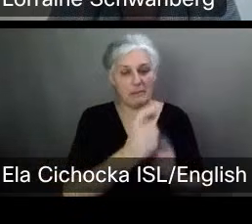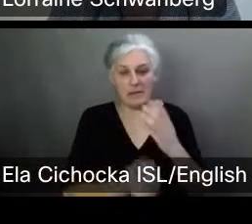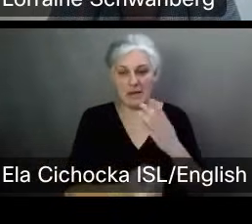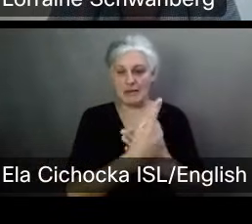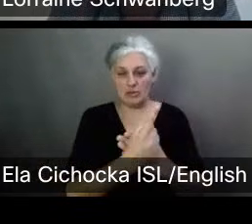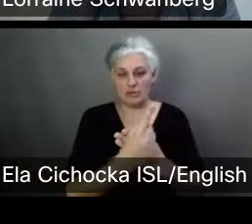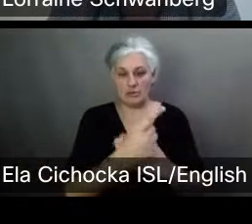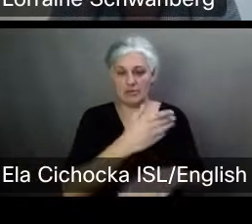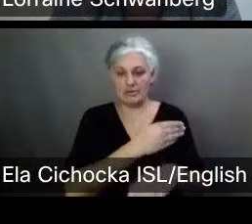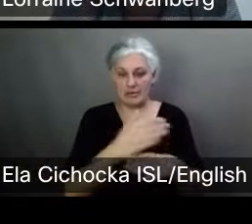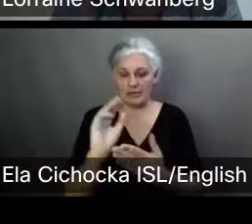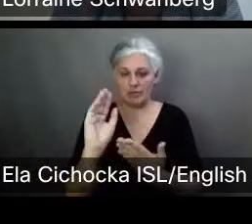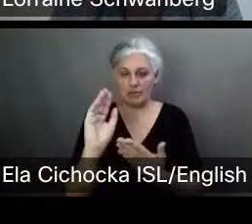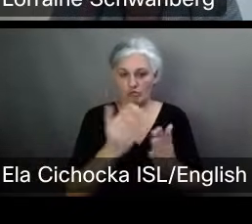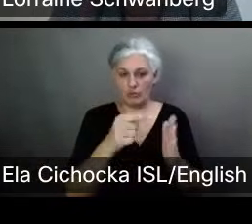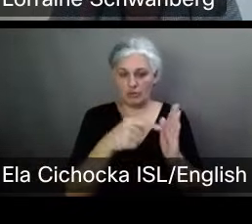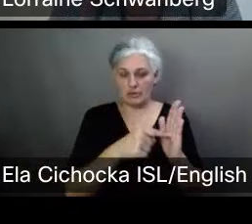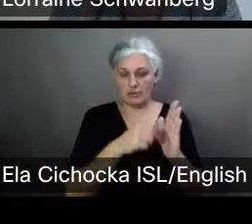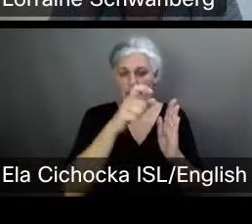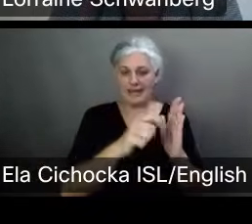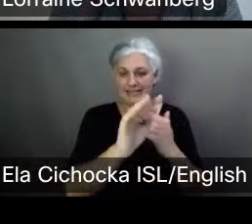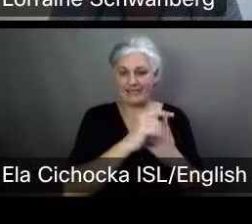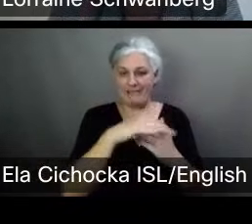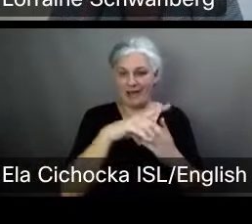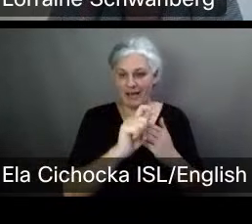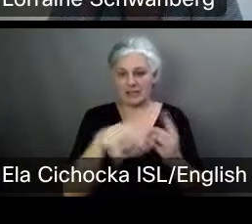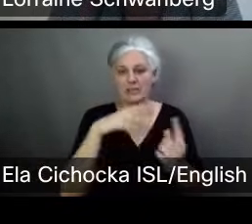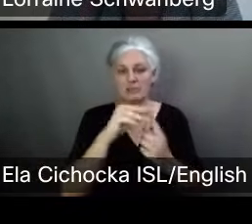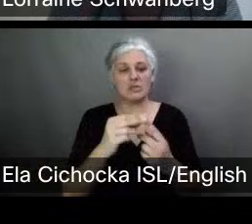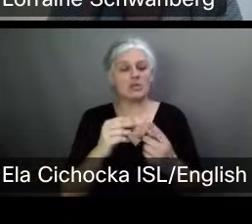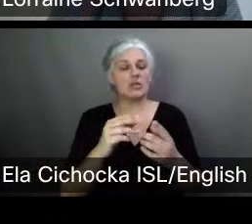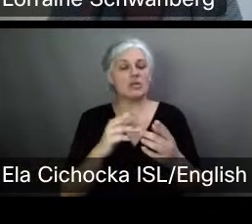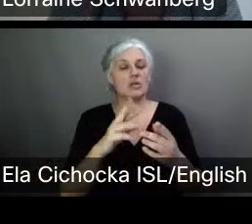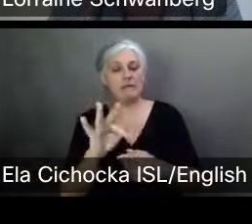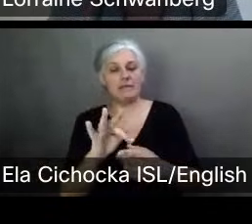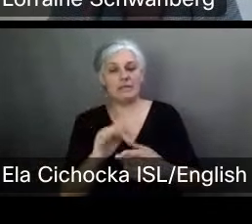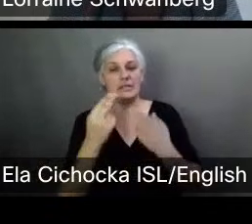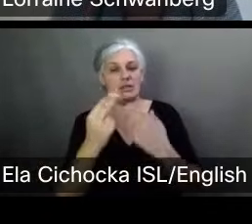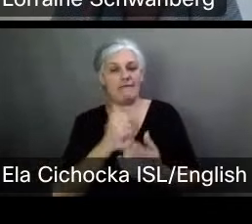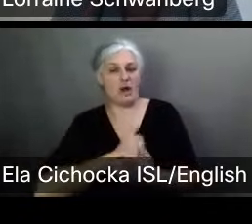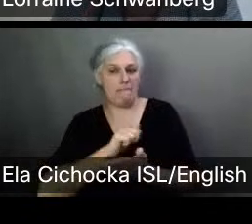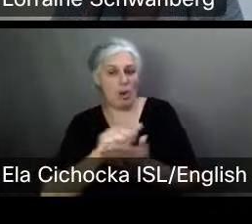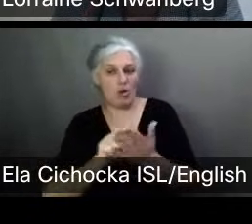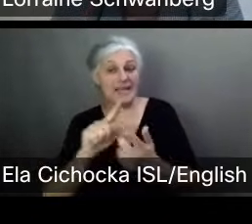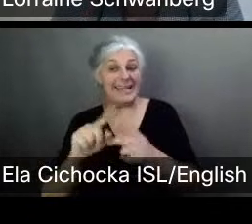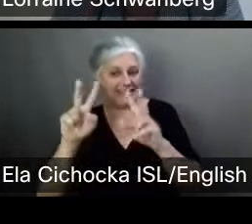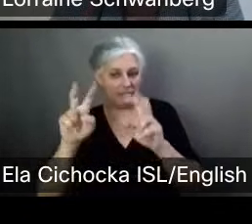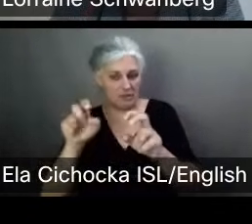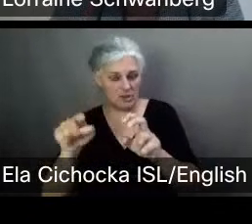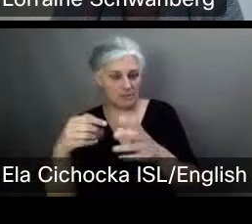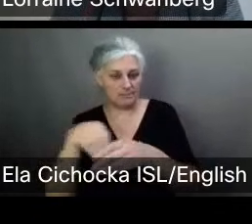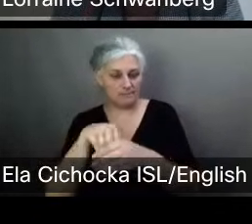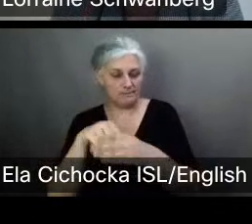of the Patient Safety Act, and we've specifically referenced the need for an apology within the definition. We do use the